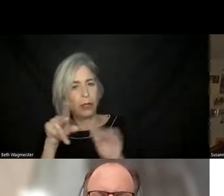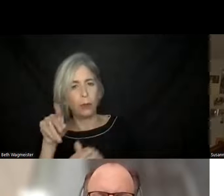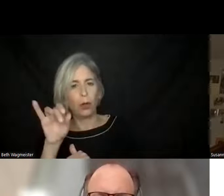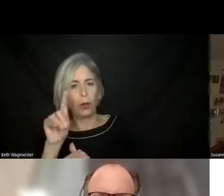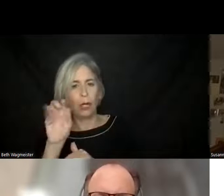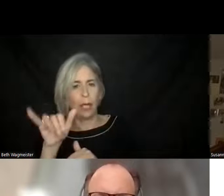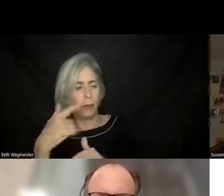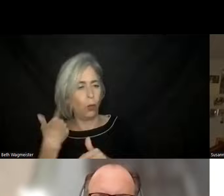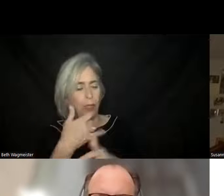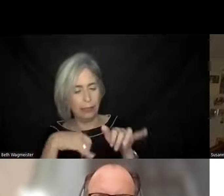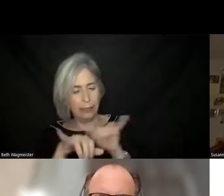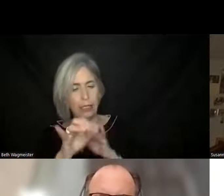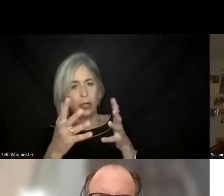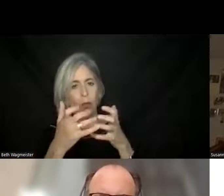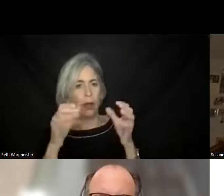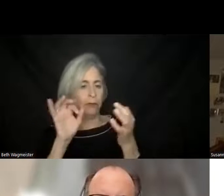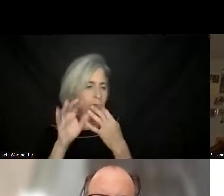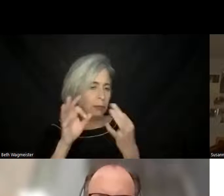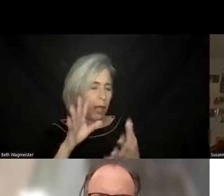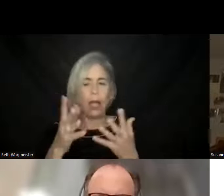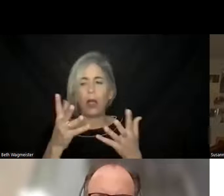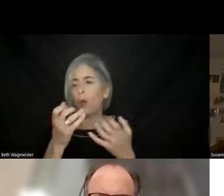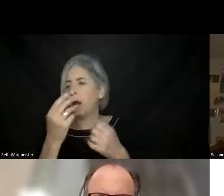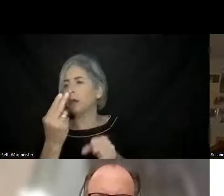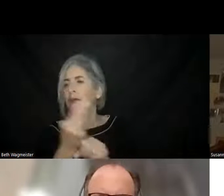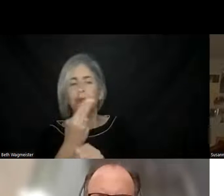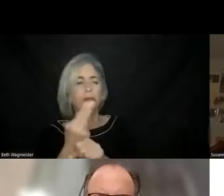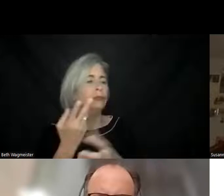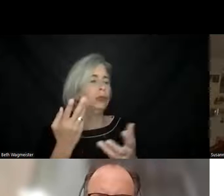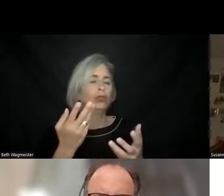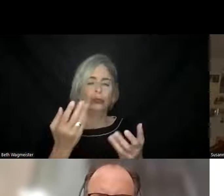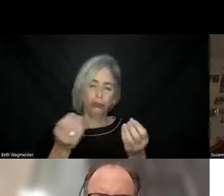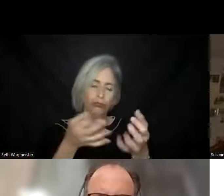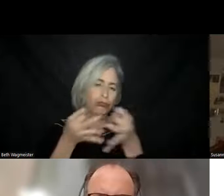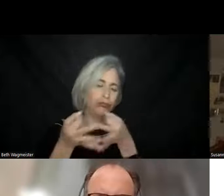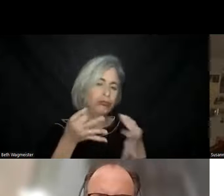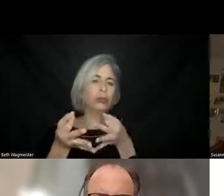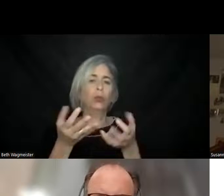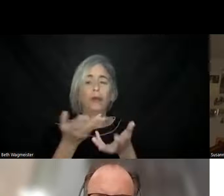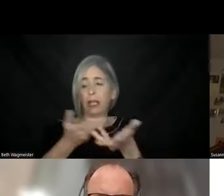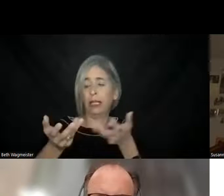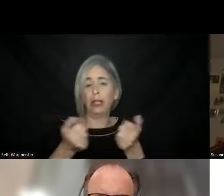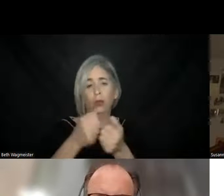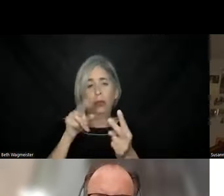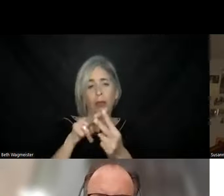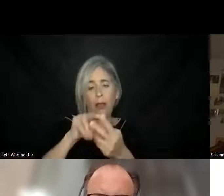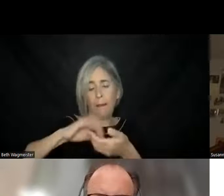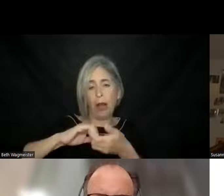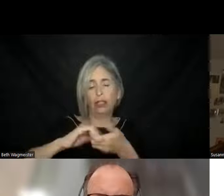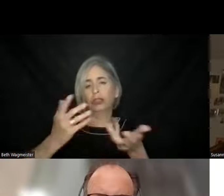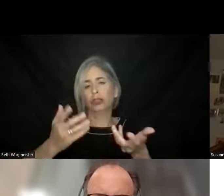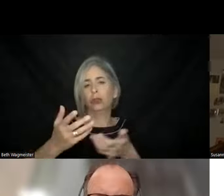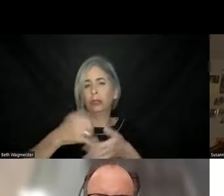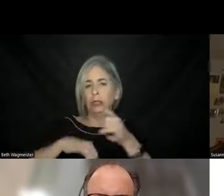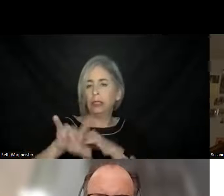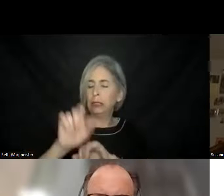we still want to get input and feedback, and we have engaged with some of our industry partners But we still, I think